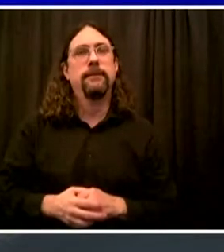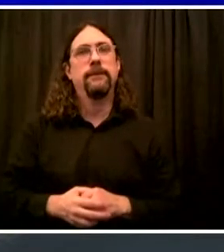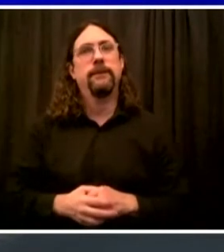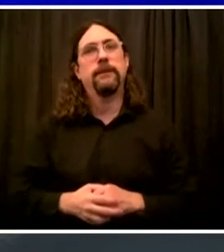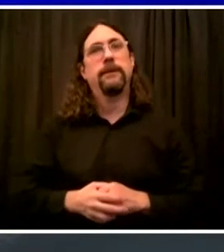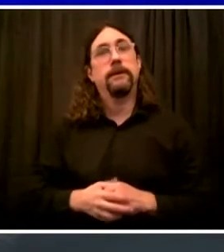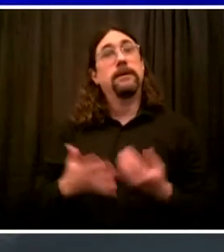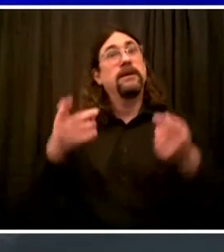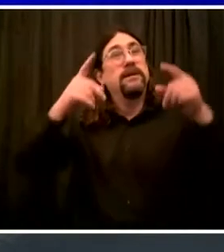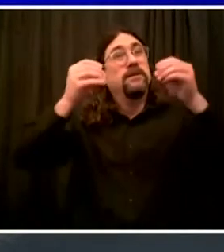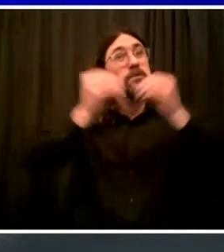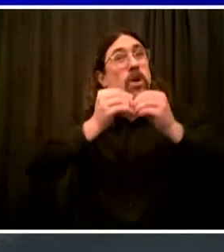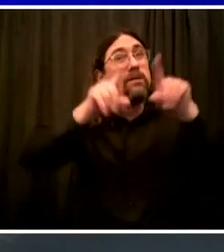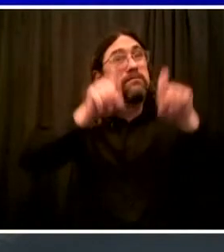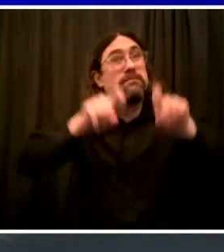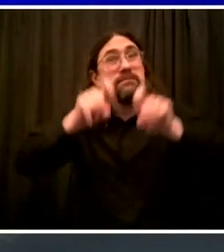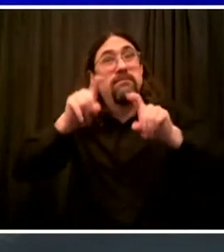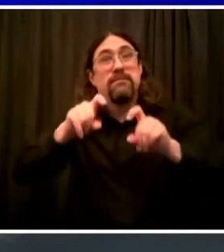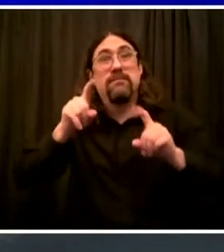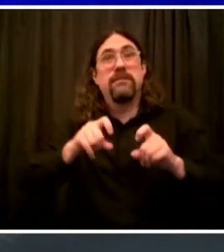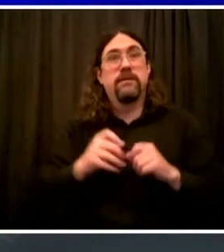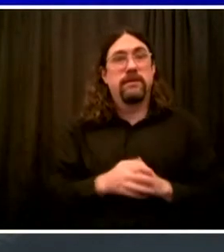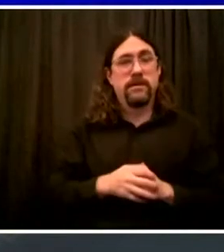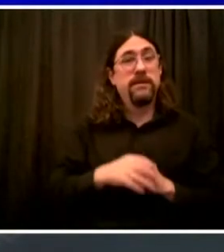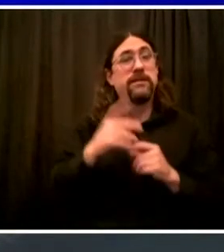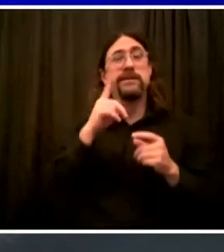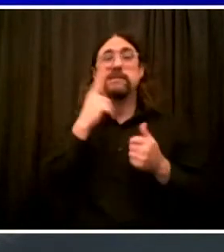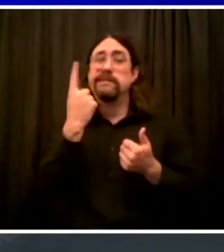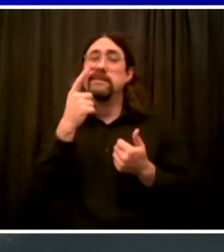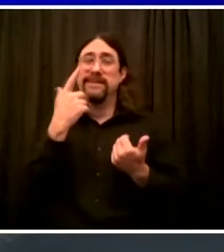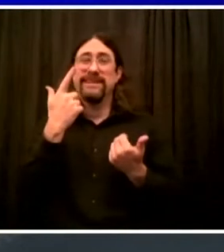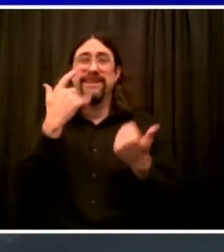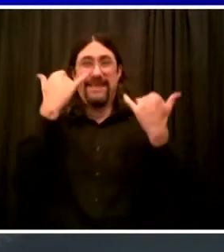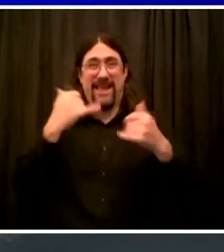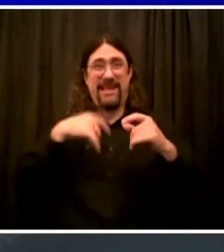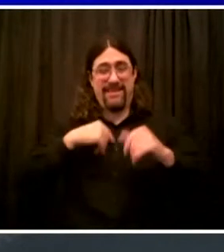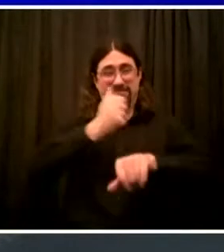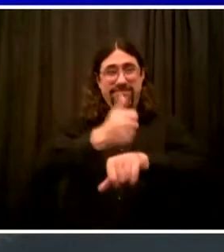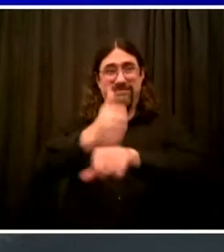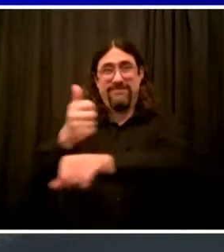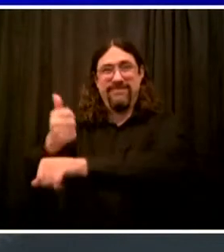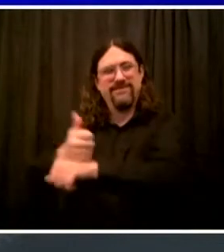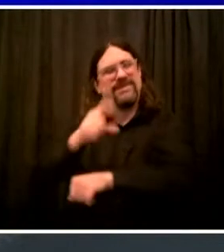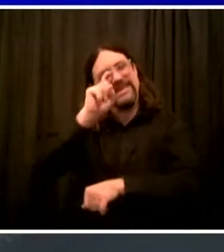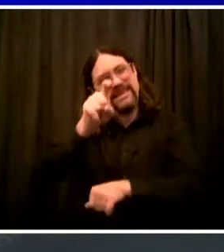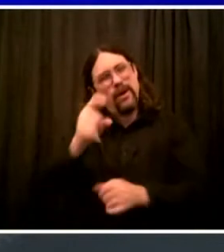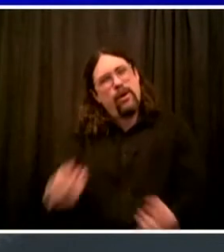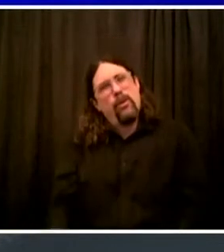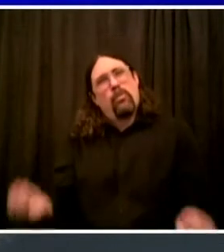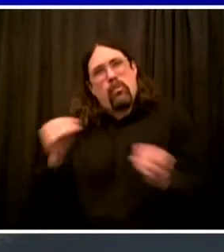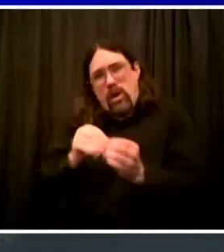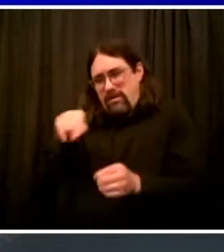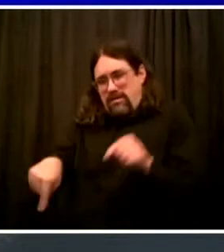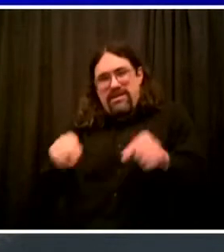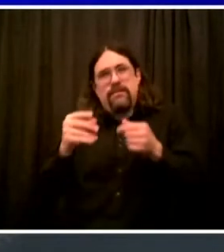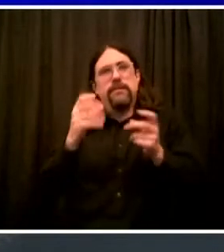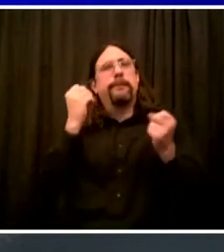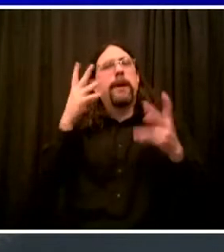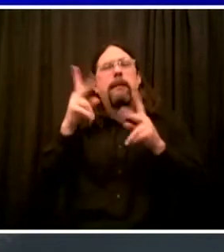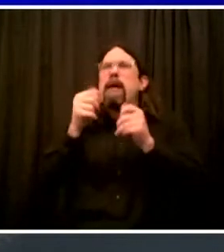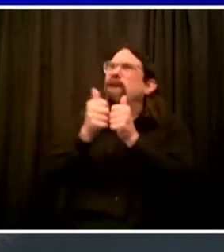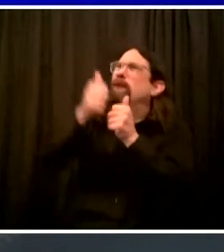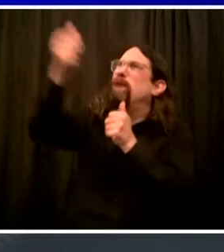couple days ago about 12 new sites that they would be opening soon. So now I'm going to announce officially the